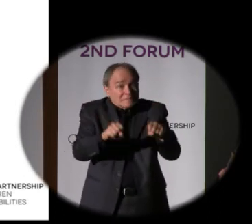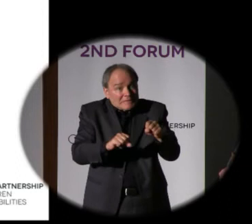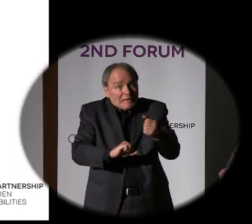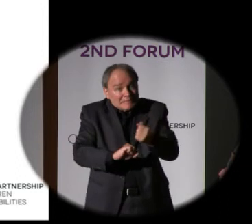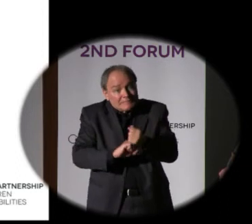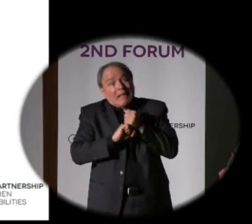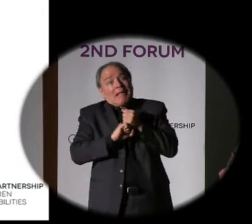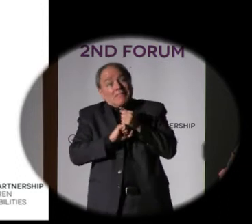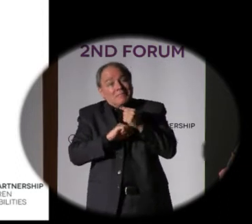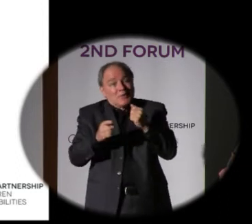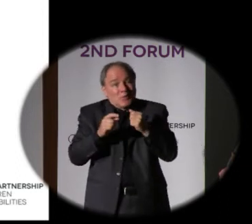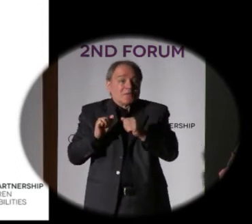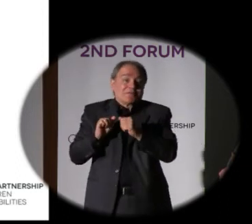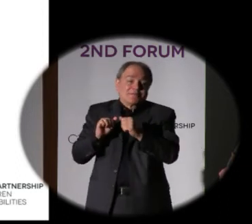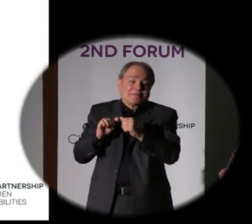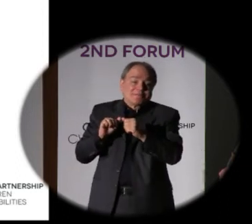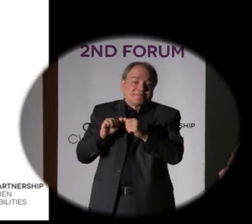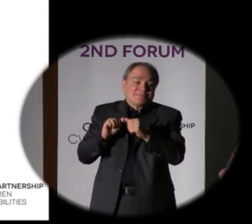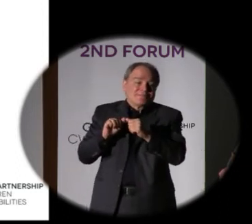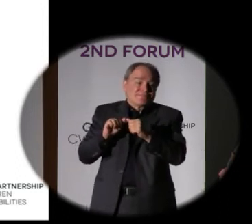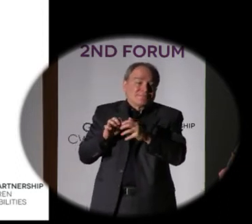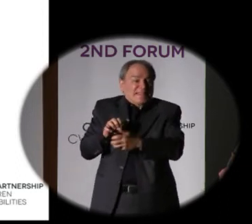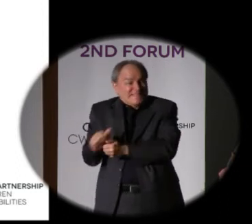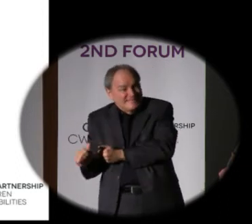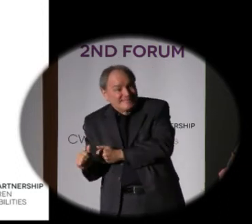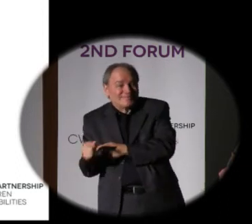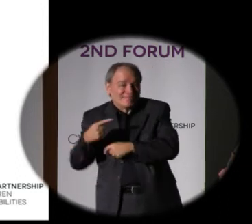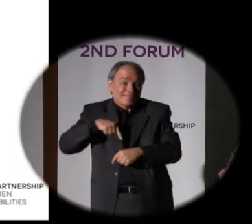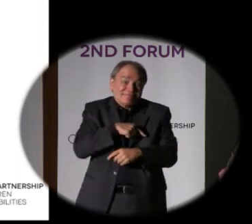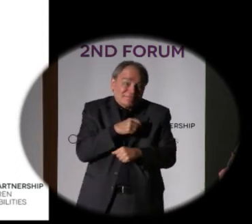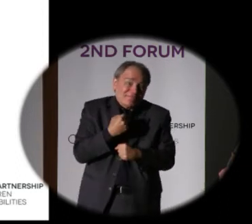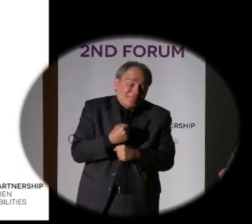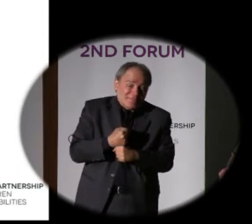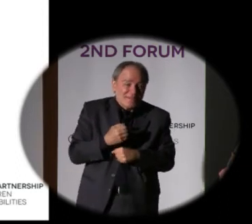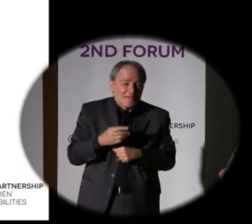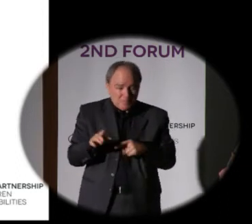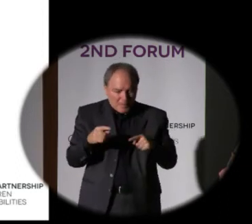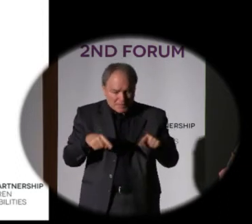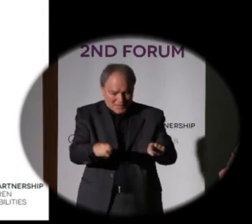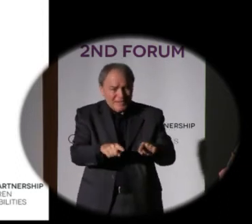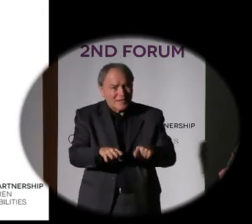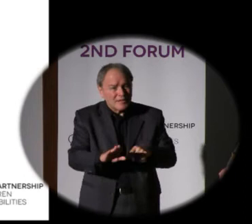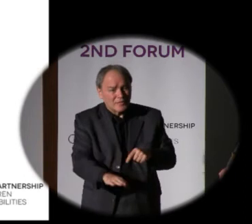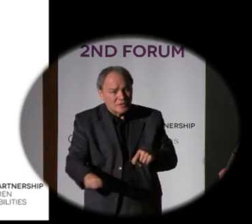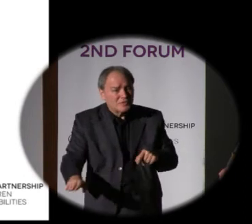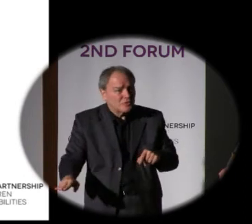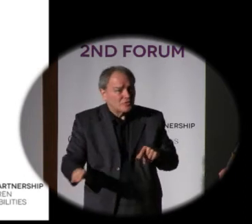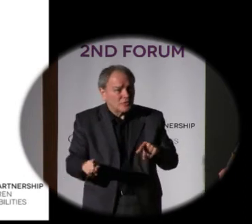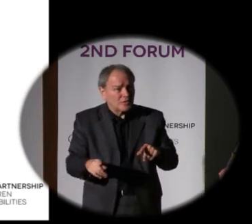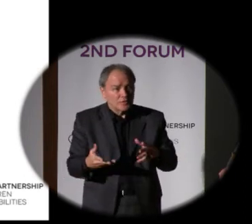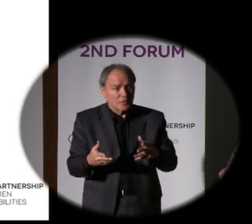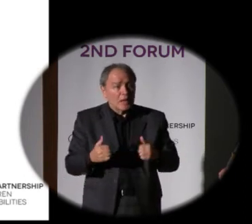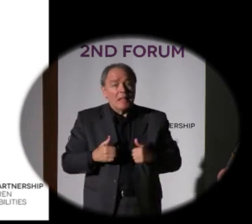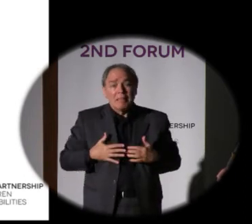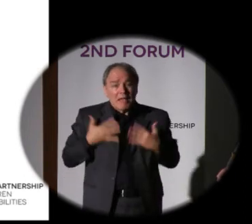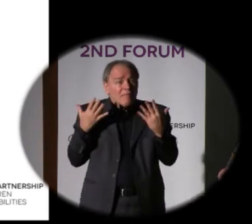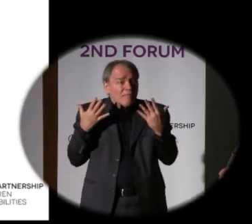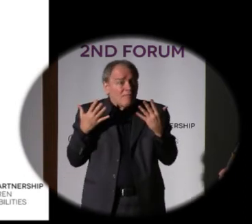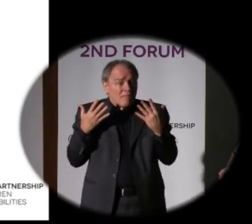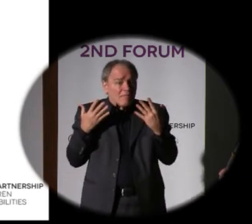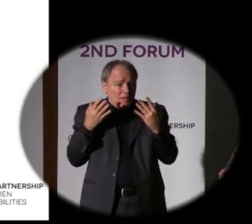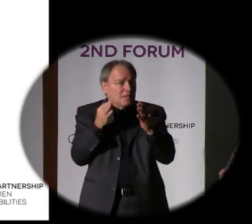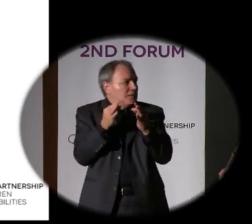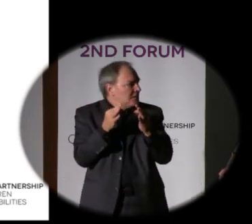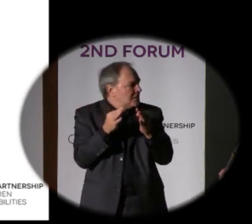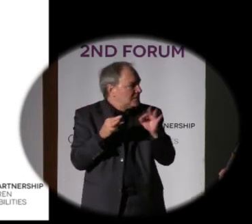to recognize that to survive is quite important, but ECD perspectives will